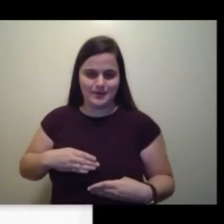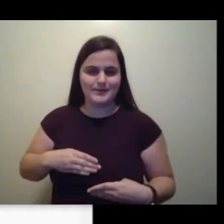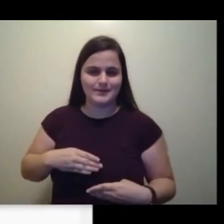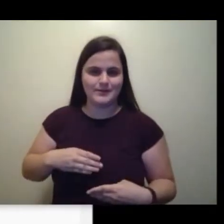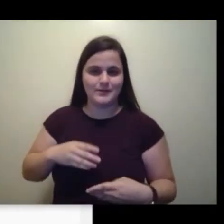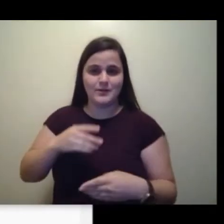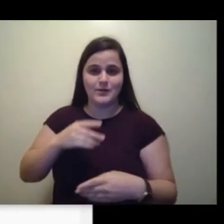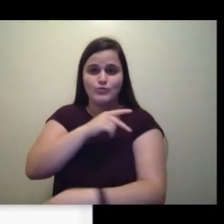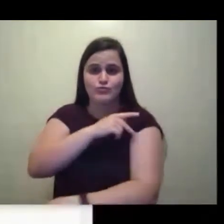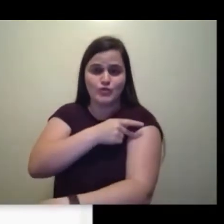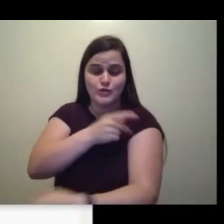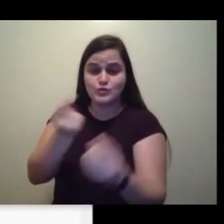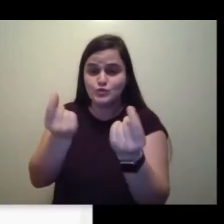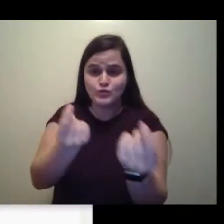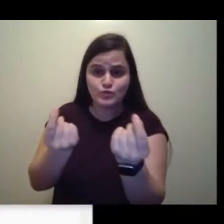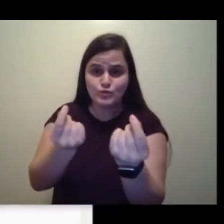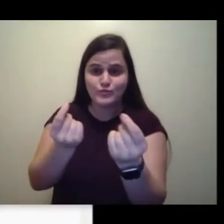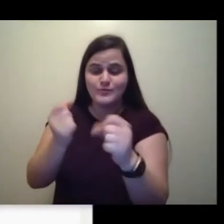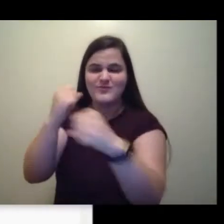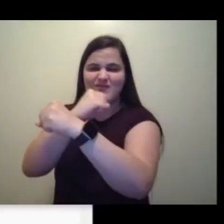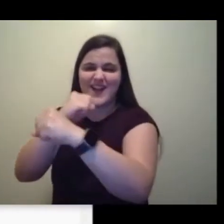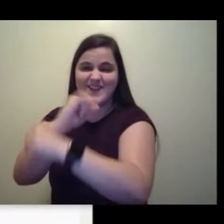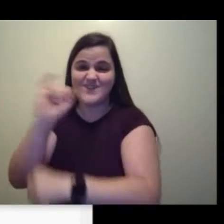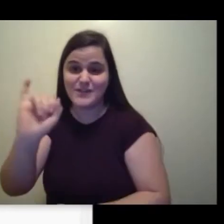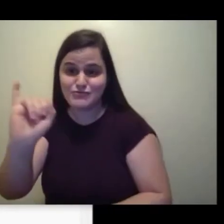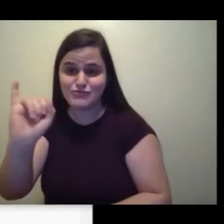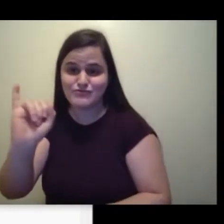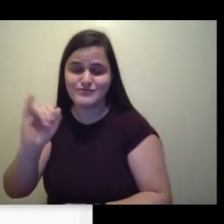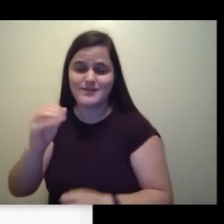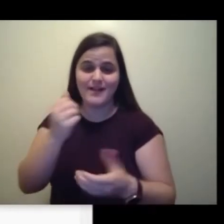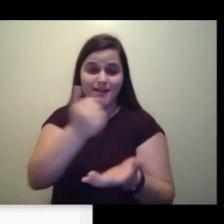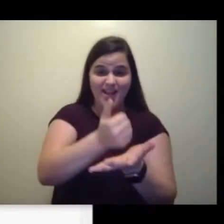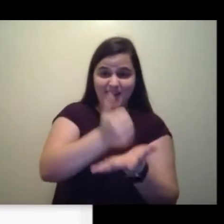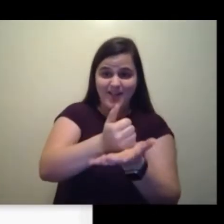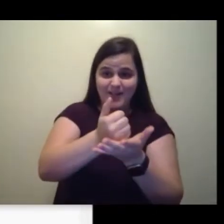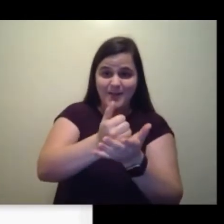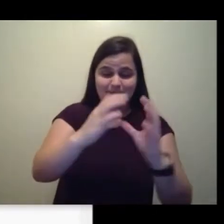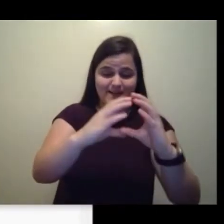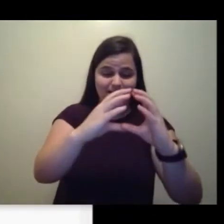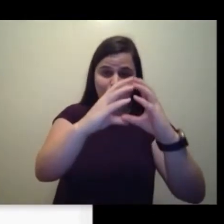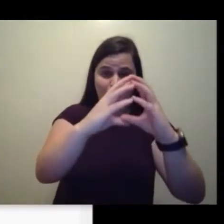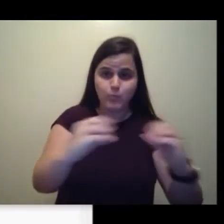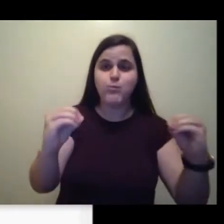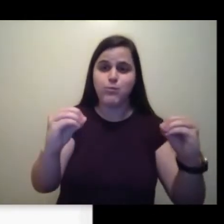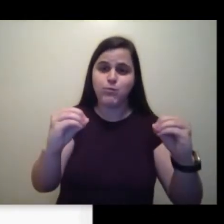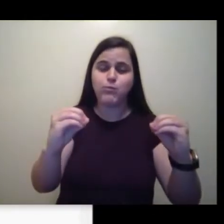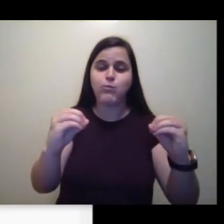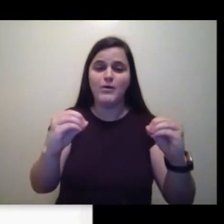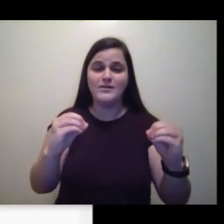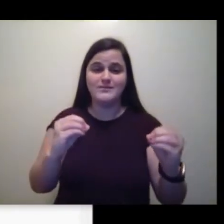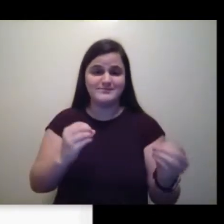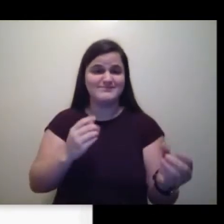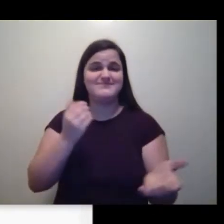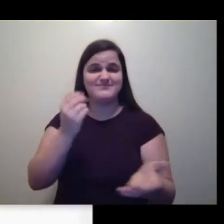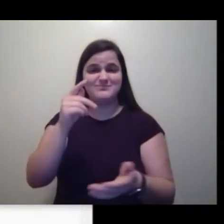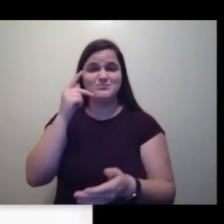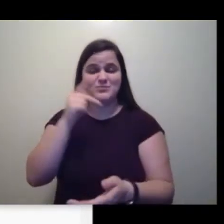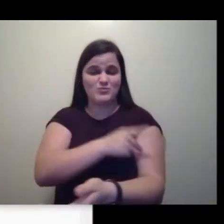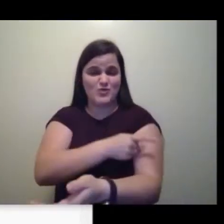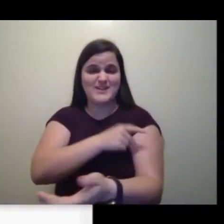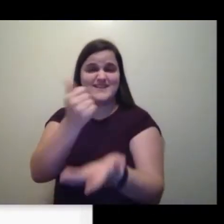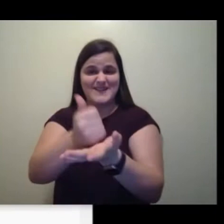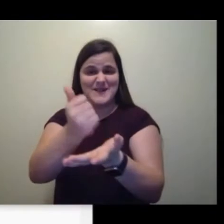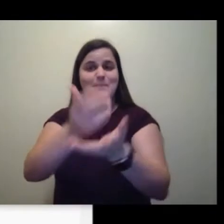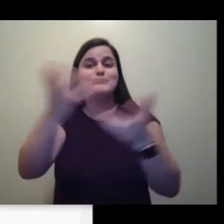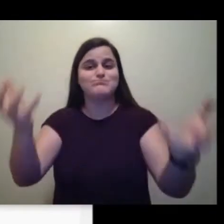everything from fighting infections to helping cells divide. You name it, they're doing it. At